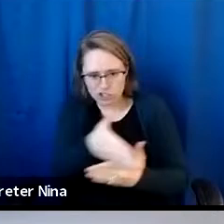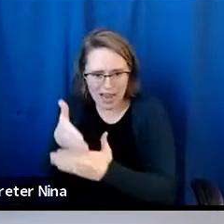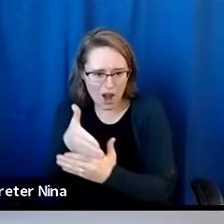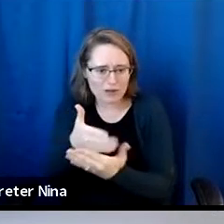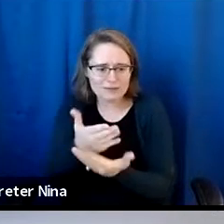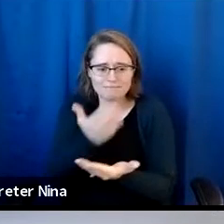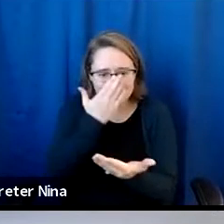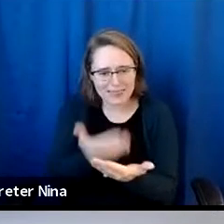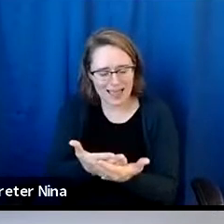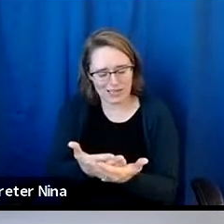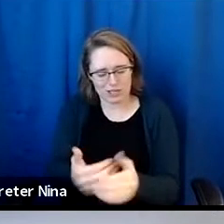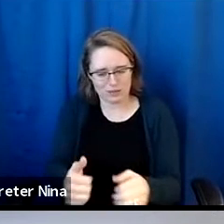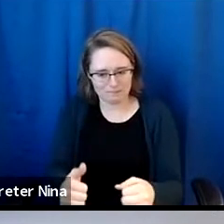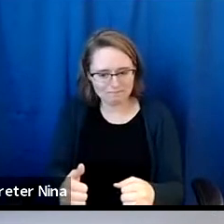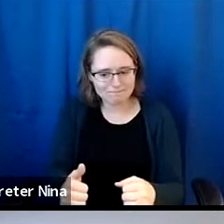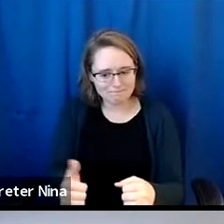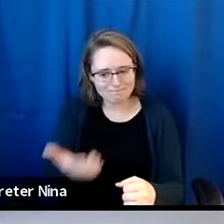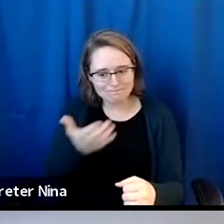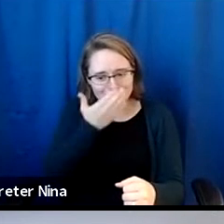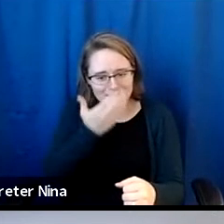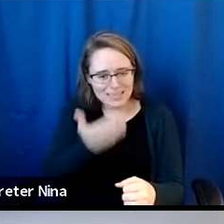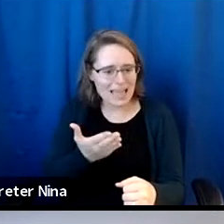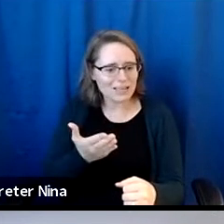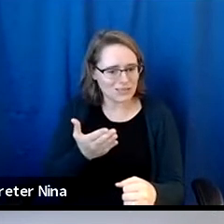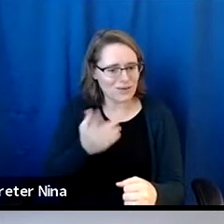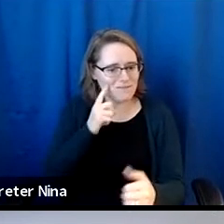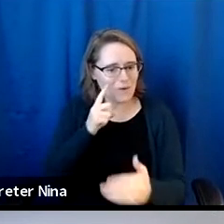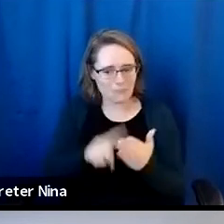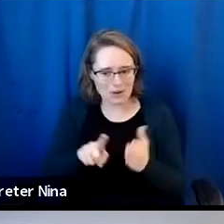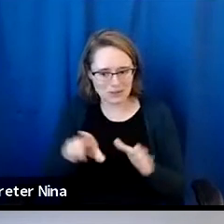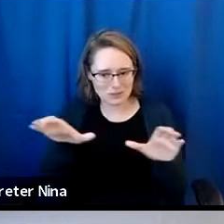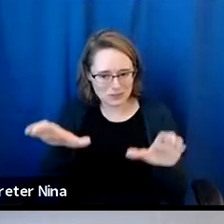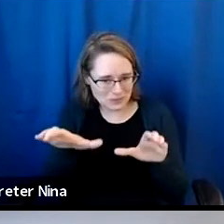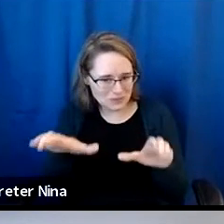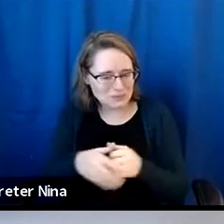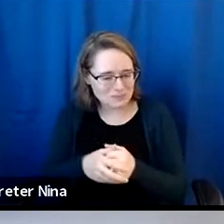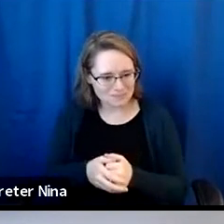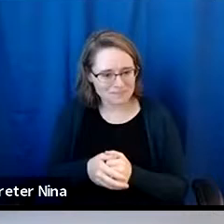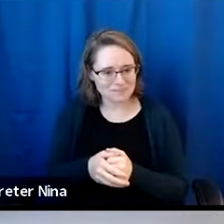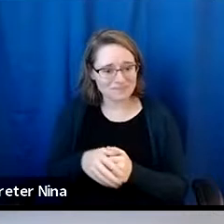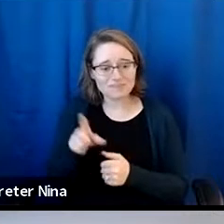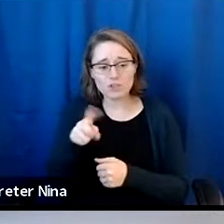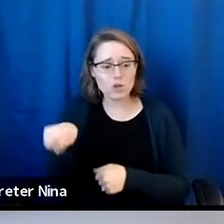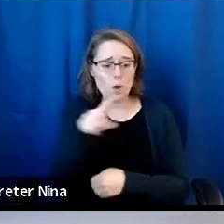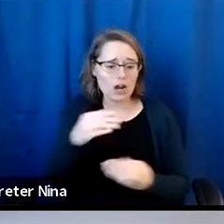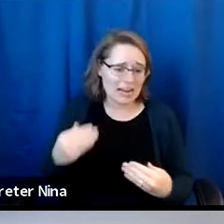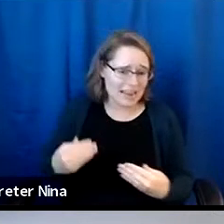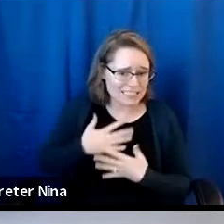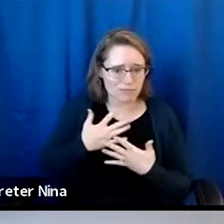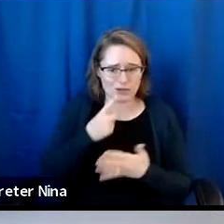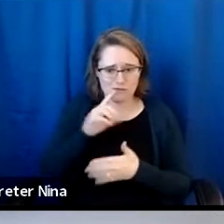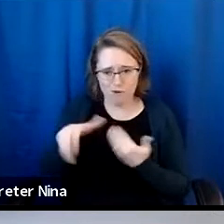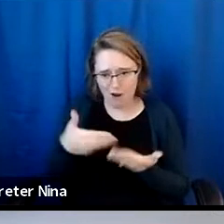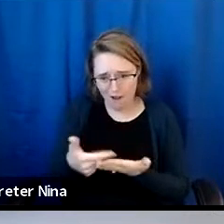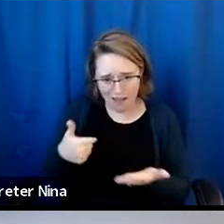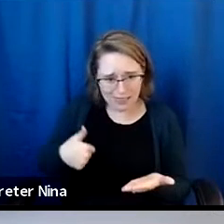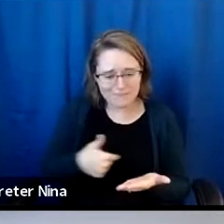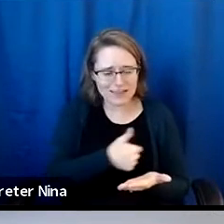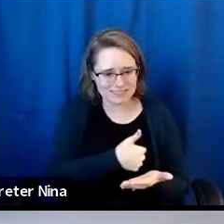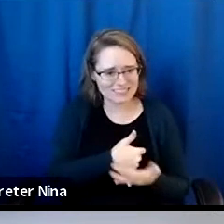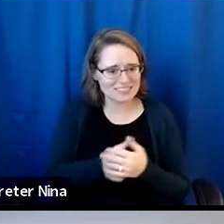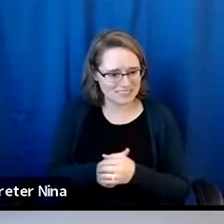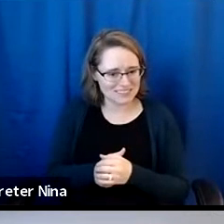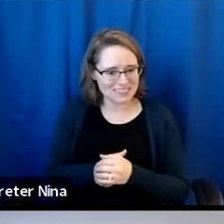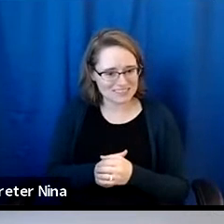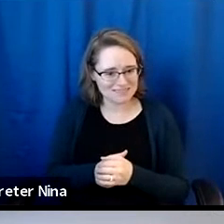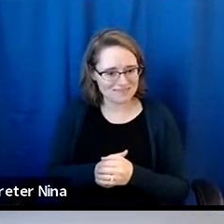thank you personally for all that you do. You are an inspiration to all of us. And